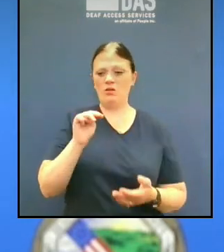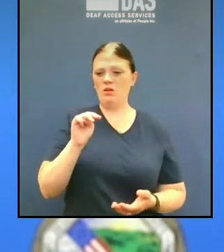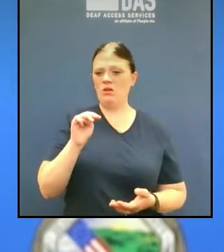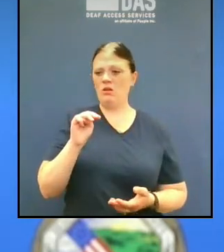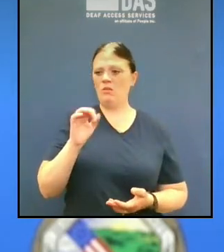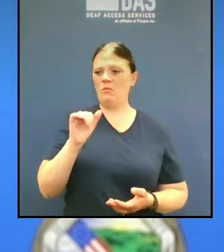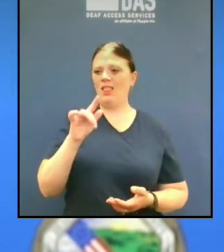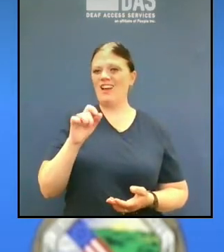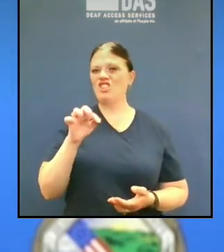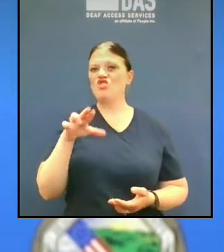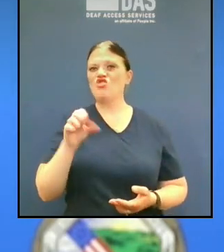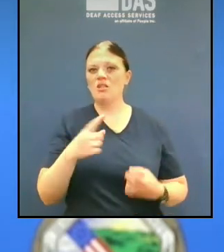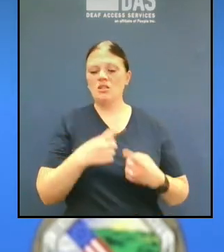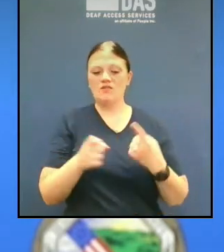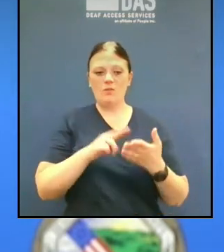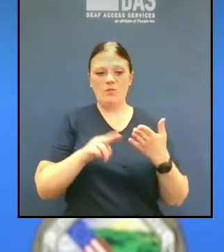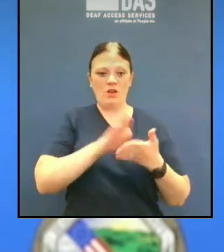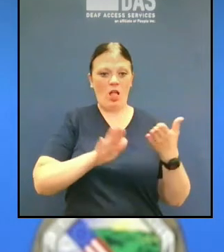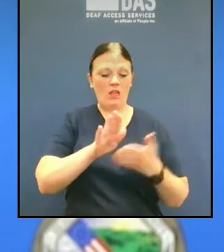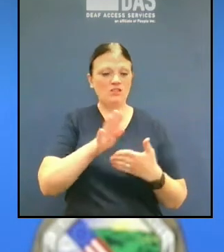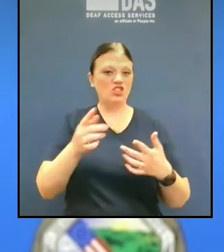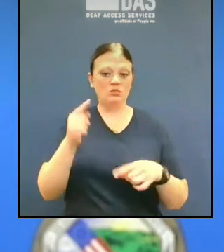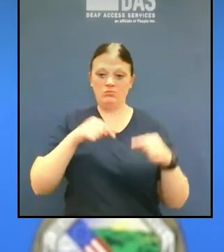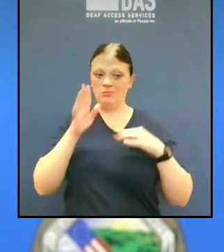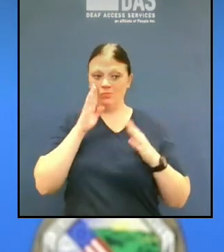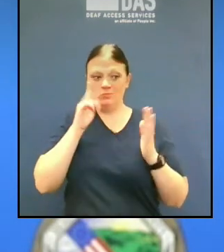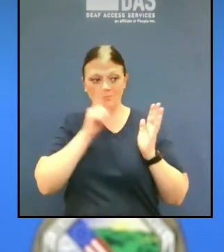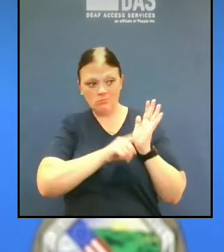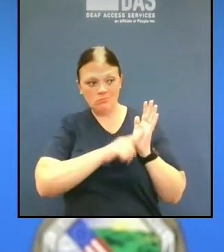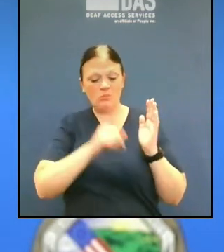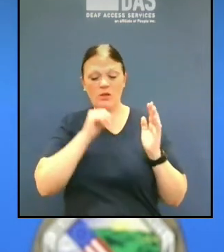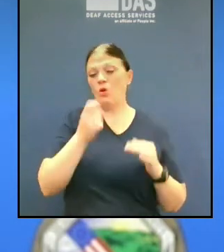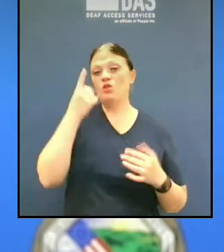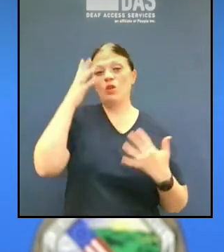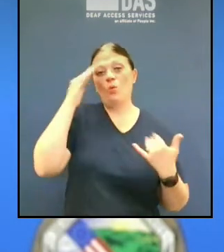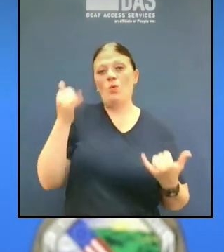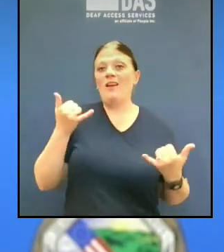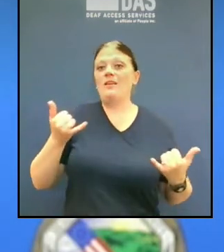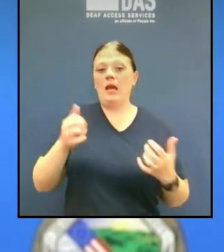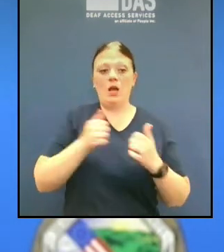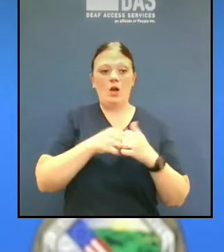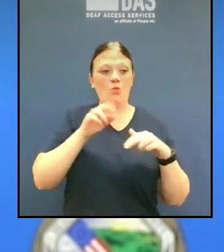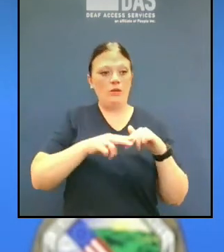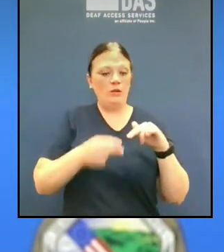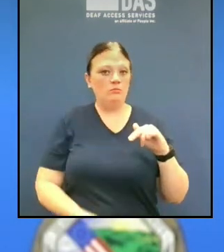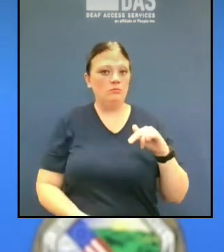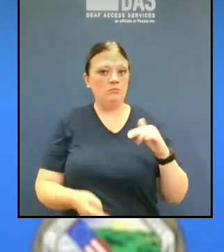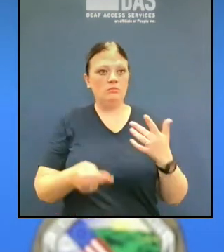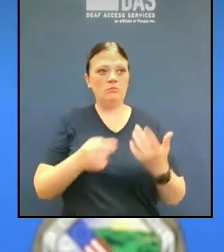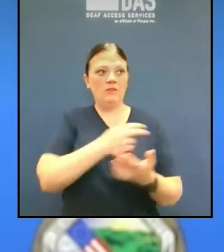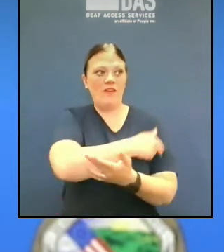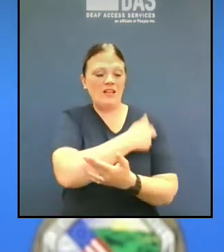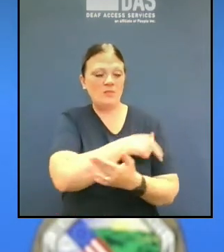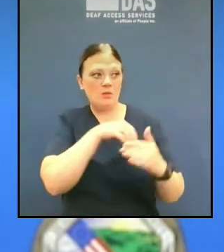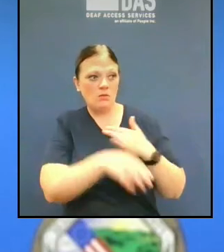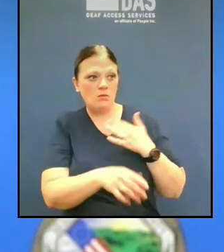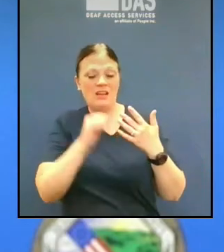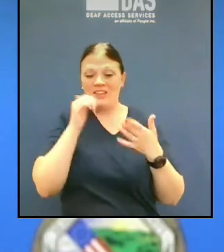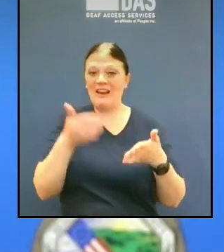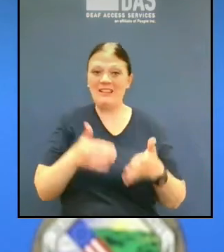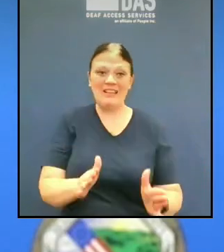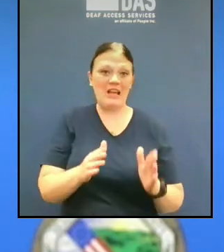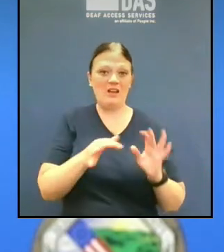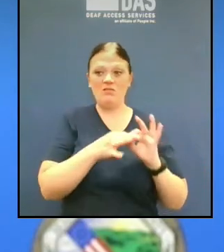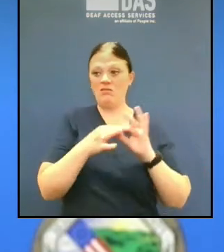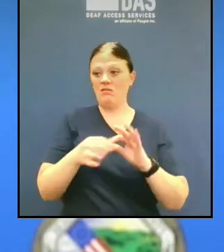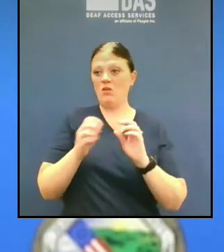State College. He said he was going to go back and look at it. I don't understand why now, with the drop in hospitalizations, they haven't allowed them with